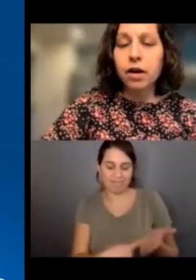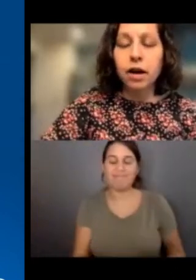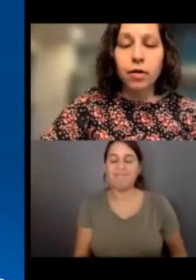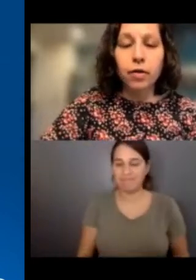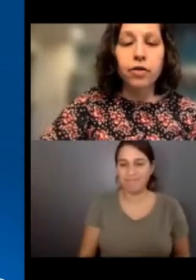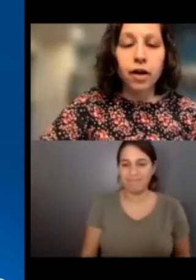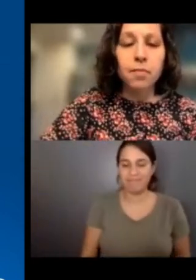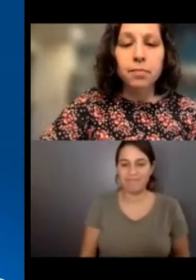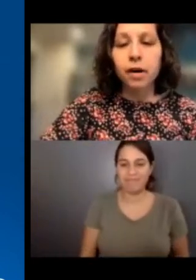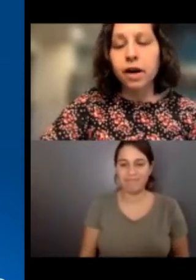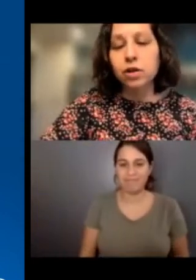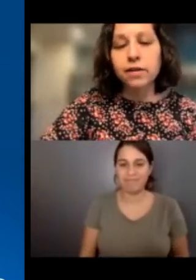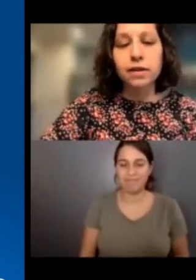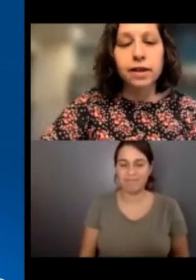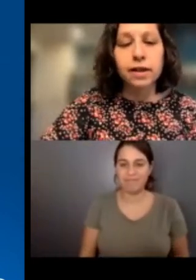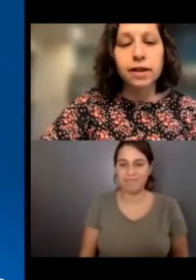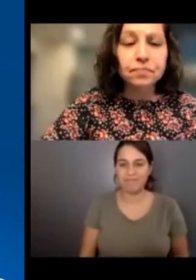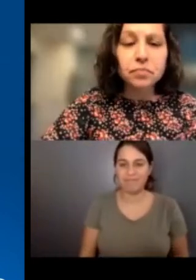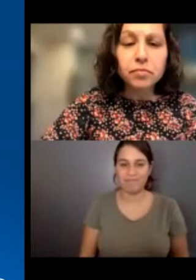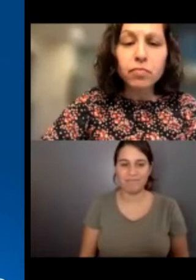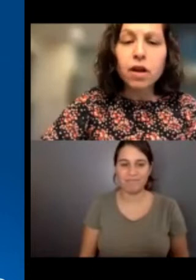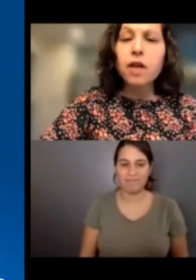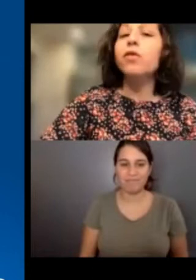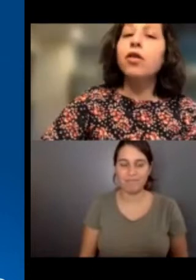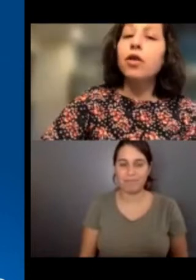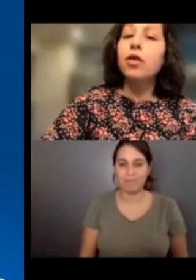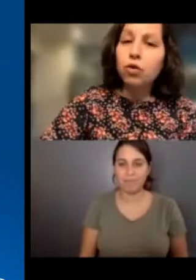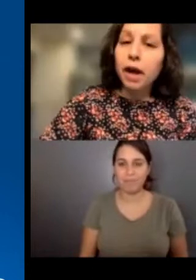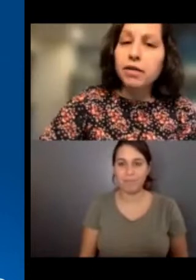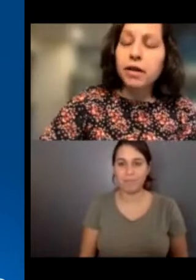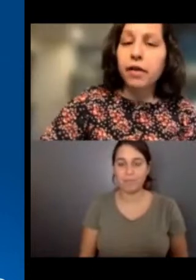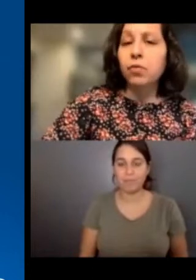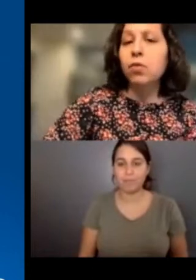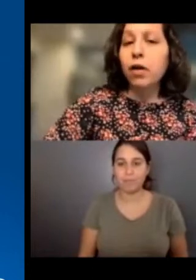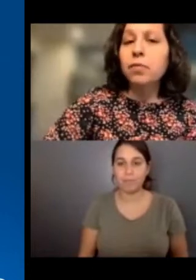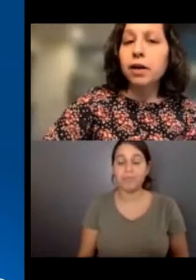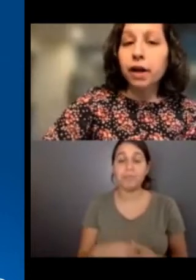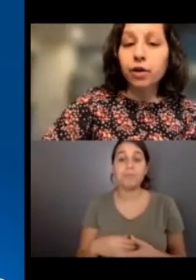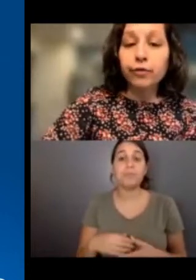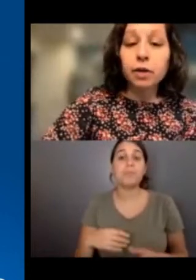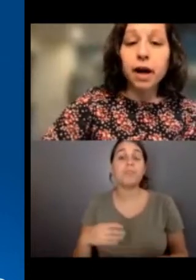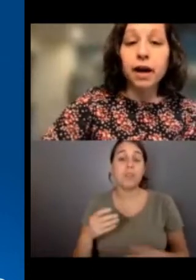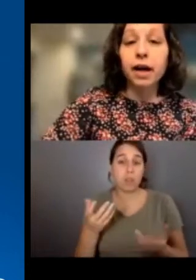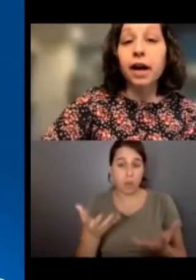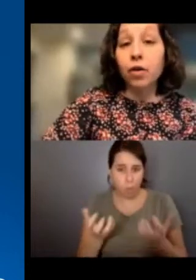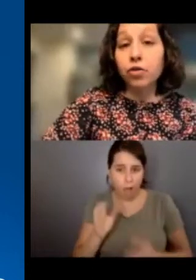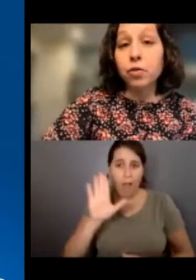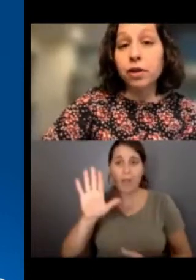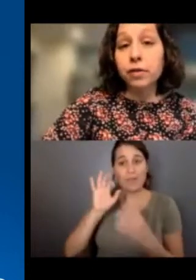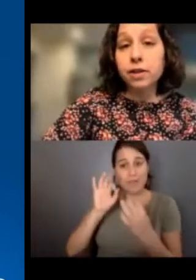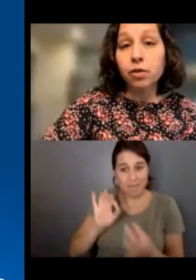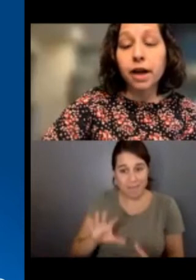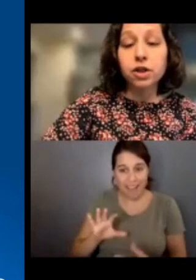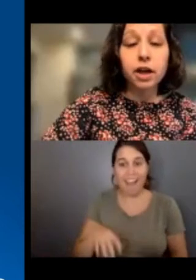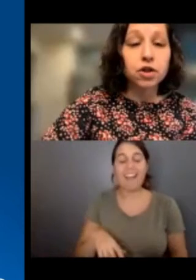or thoughts that come up as you're listening today. There are a few ways that we welcome and invite your feedback and also